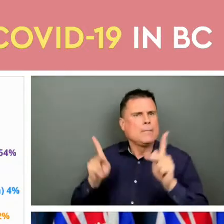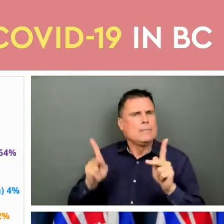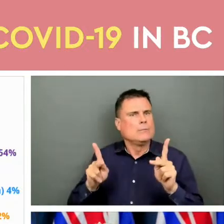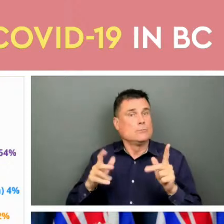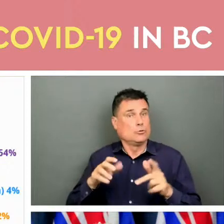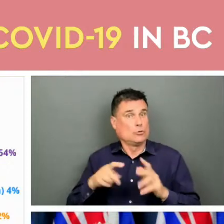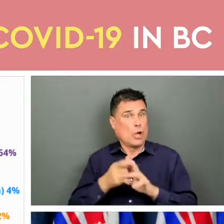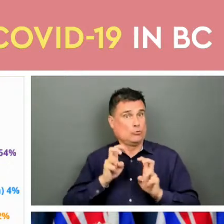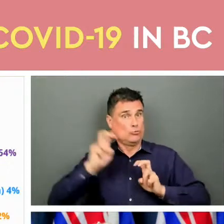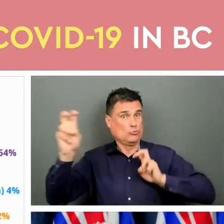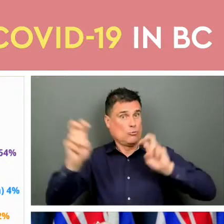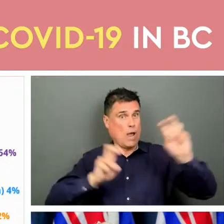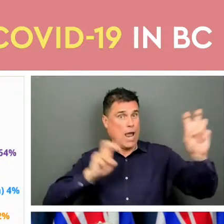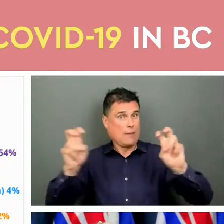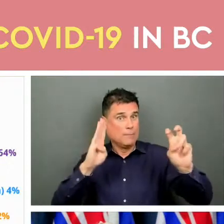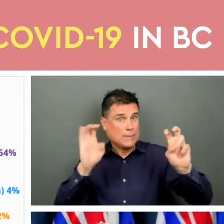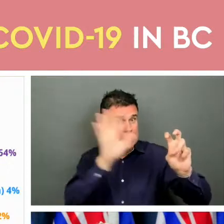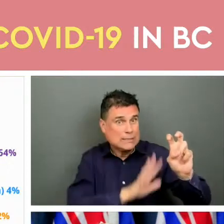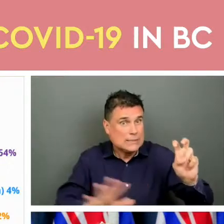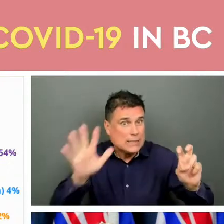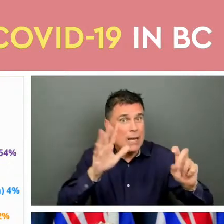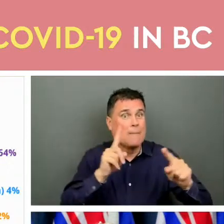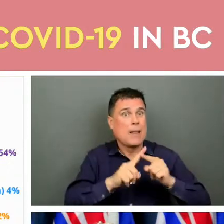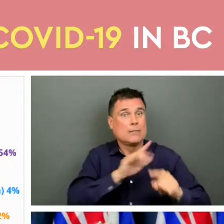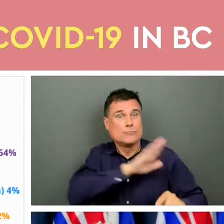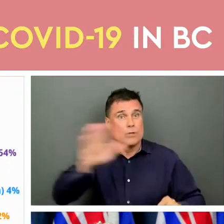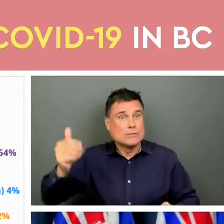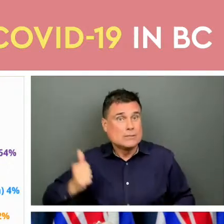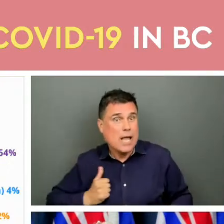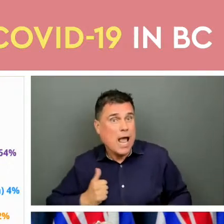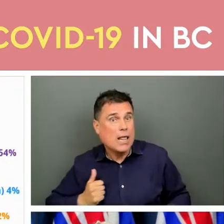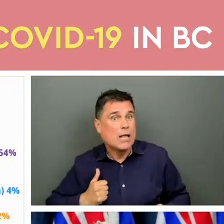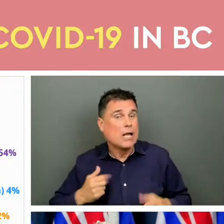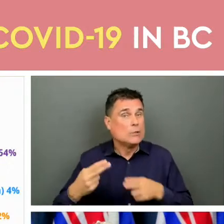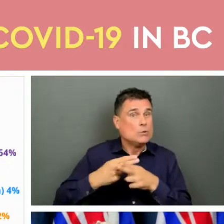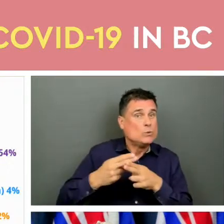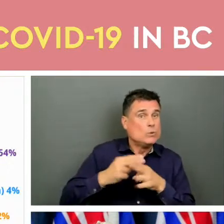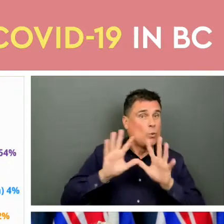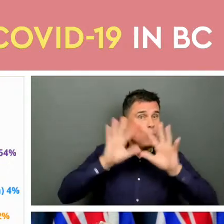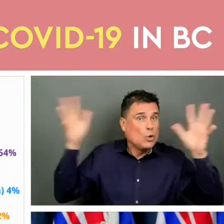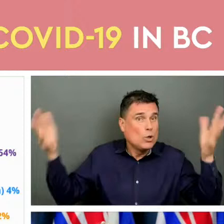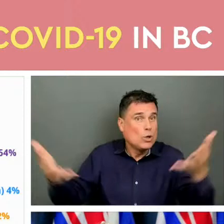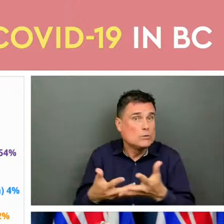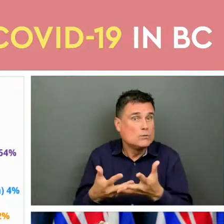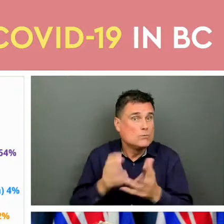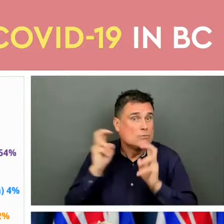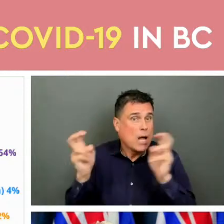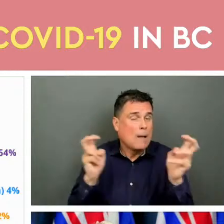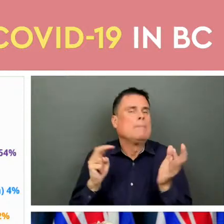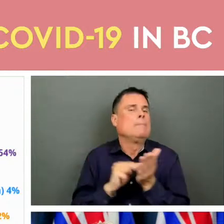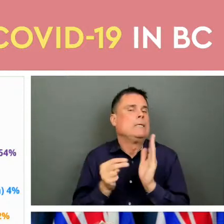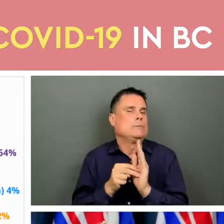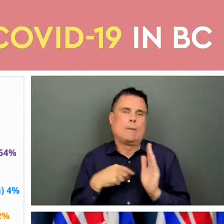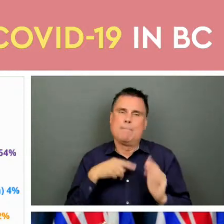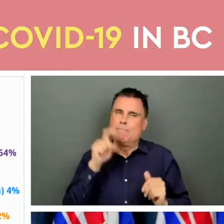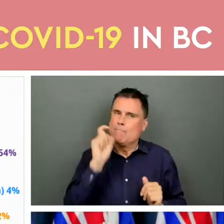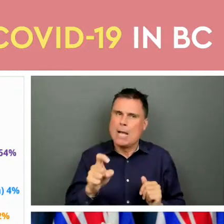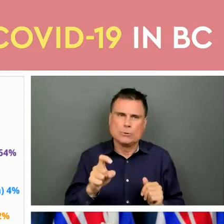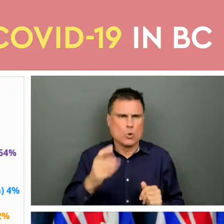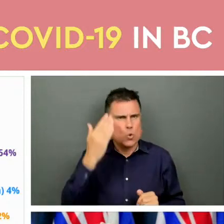and eventually internationally. To understand exactly which viruses are being transmitted between people is how